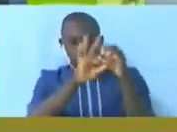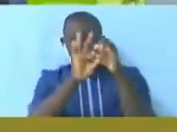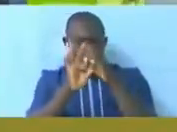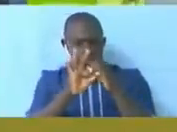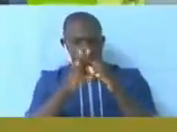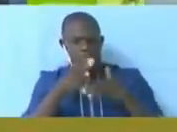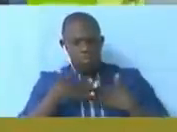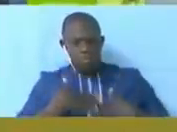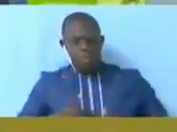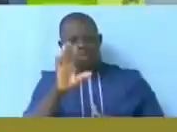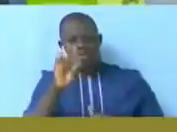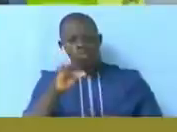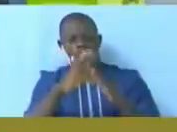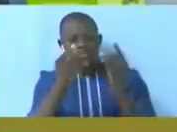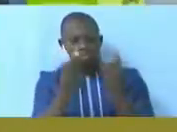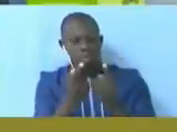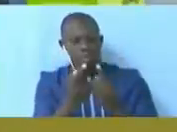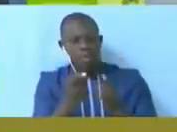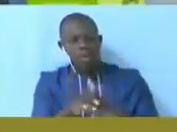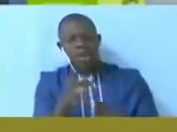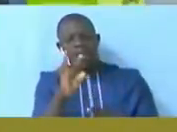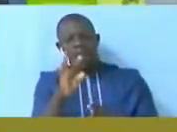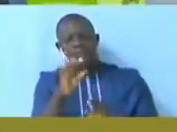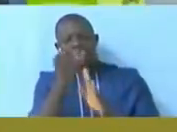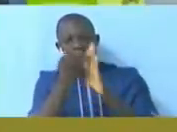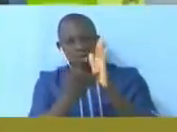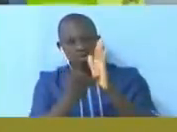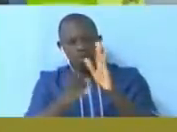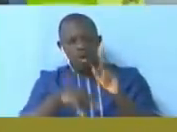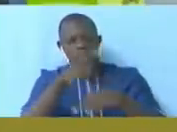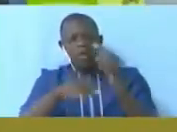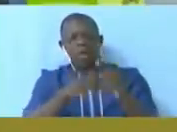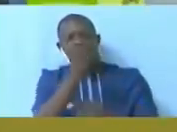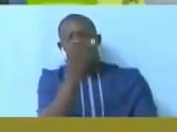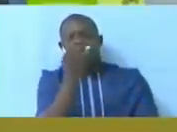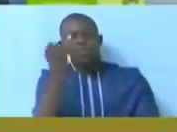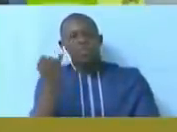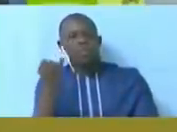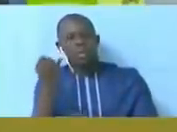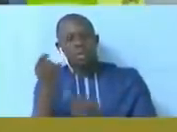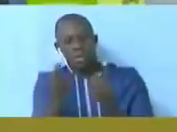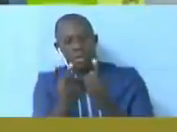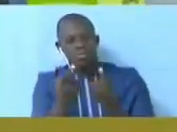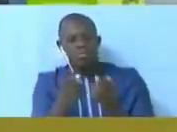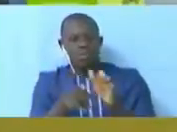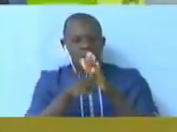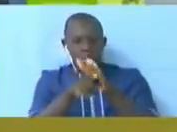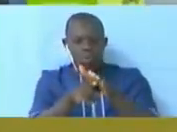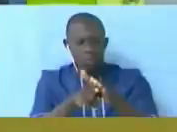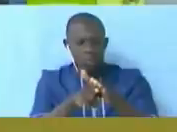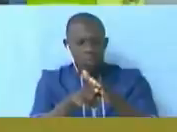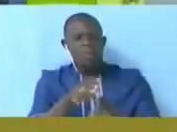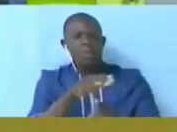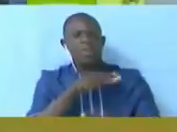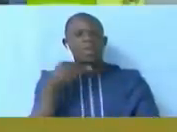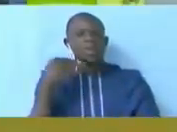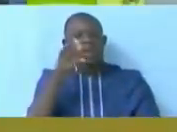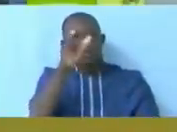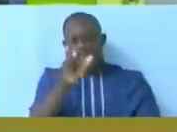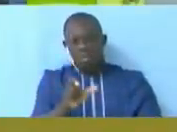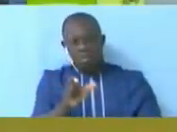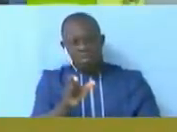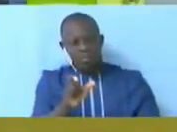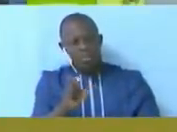But a matter pertaining to individual liability, such as murder, I mean, that's not within